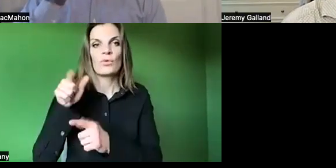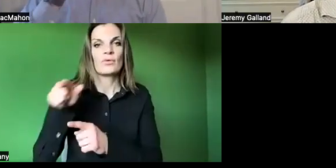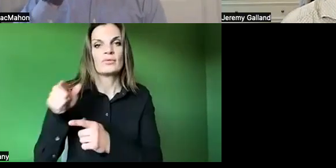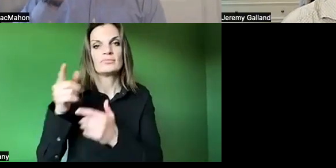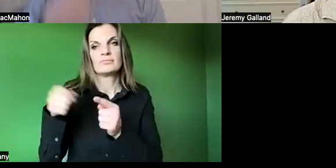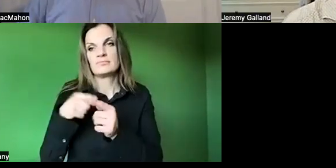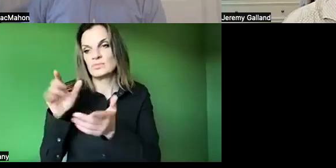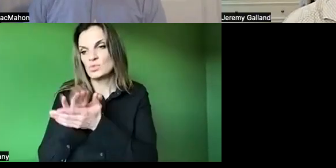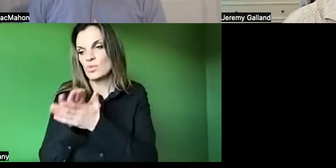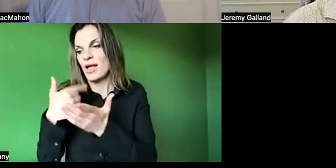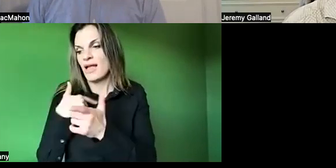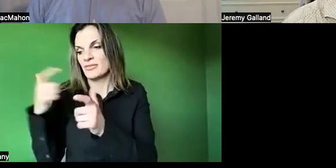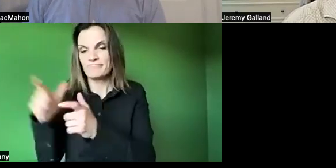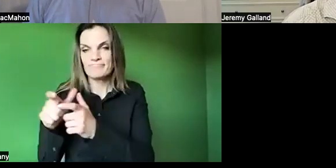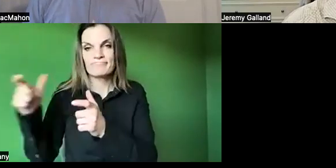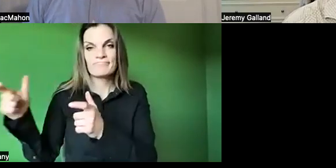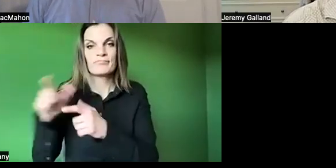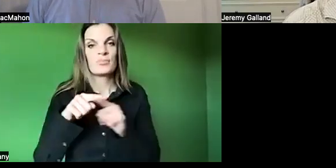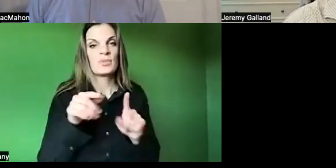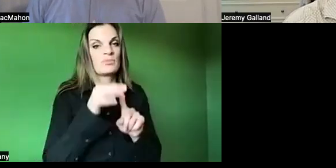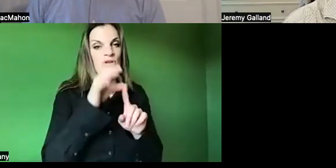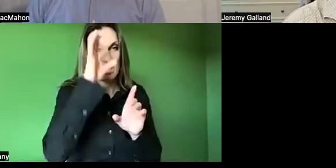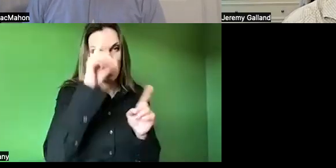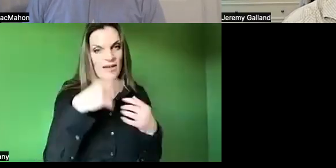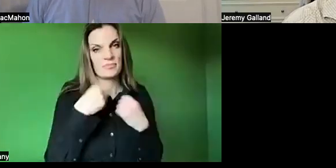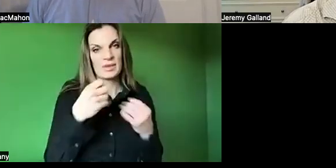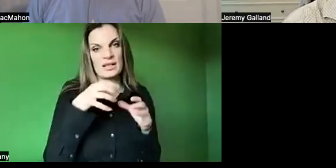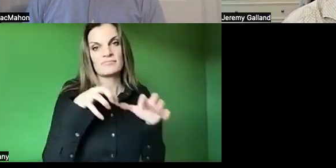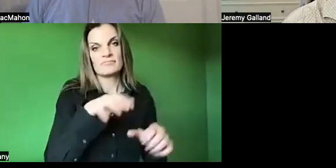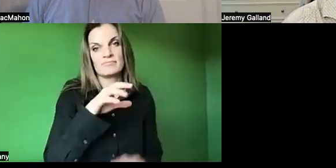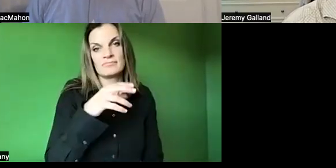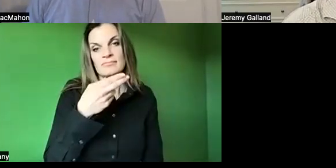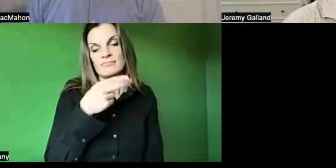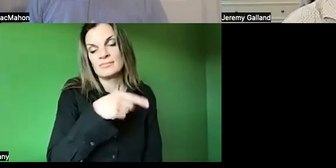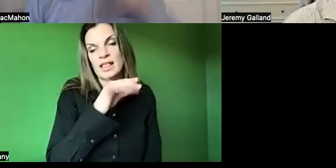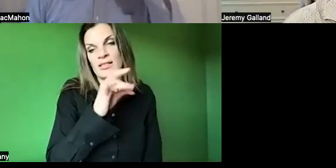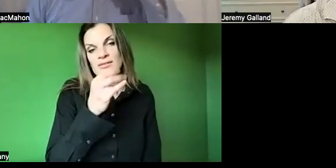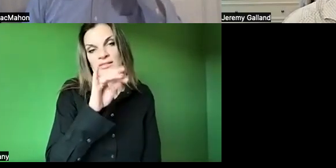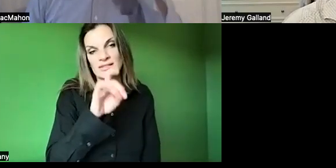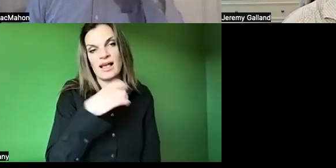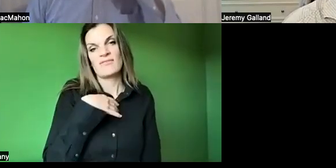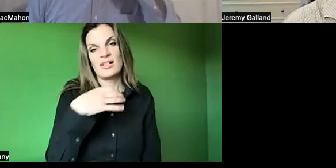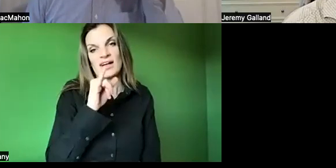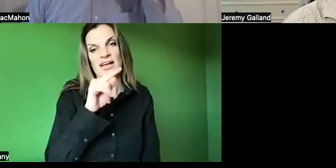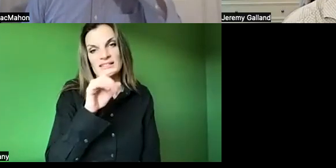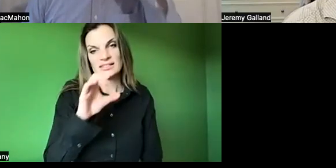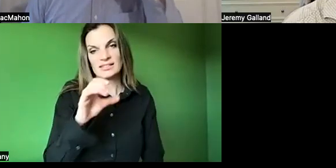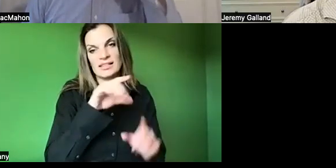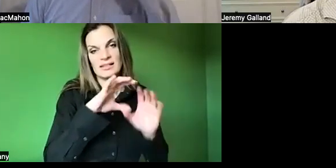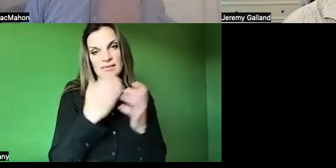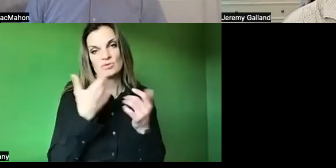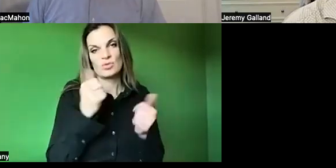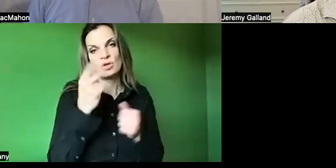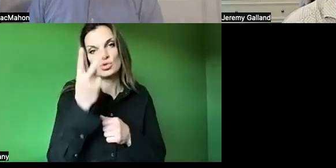it. Special ed is very heavy down in Hillside. We have a lot of ICT classes. We try to put 2 teachers in